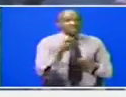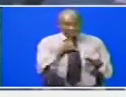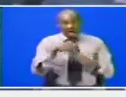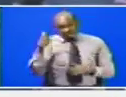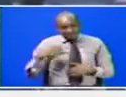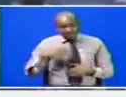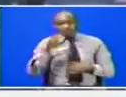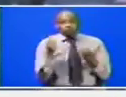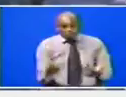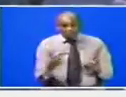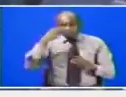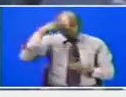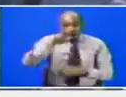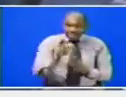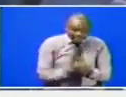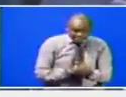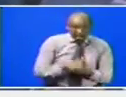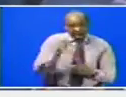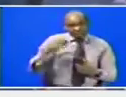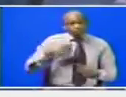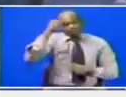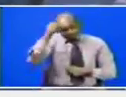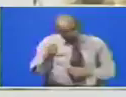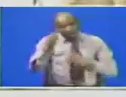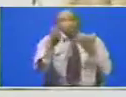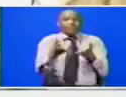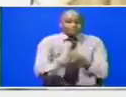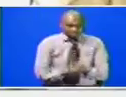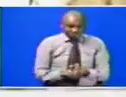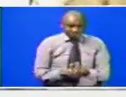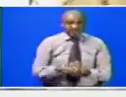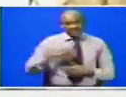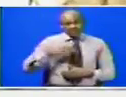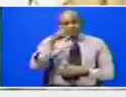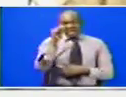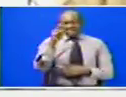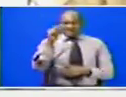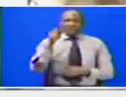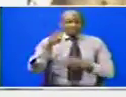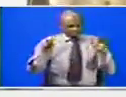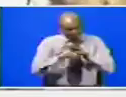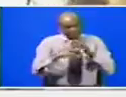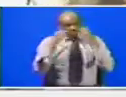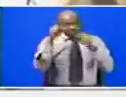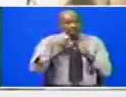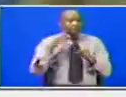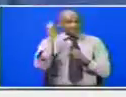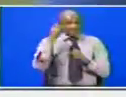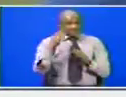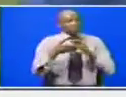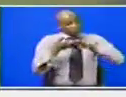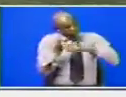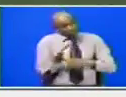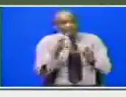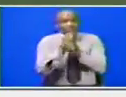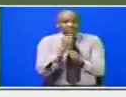players wameingia kutoka Rongai, tuna klabu ya Kajiado pia iko hapa. Duncan Chemiro, who is the vice president Kenya Judo Association, said they